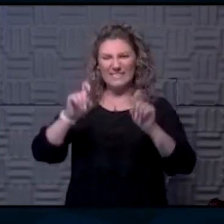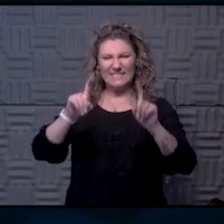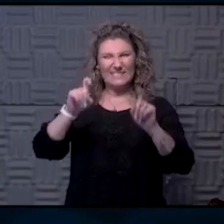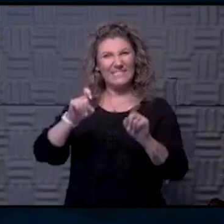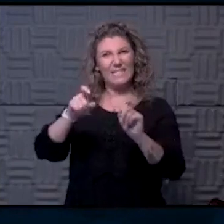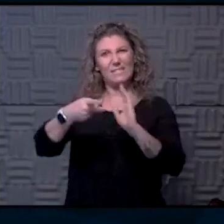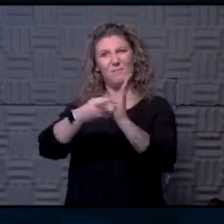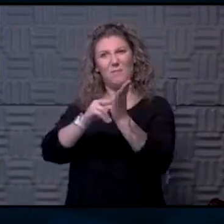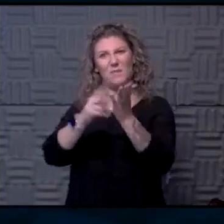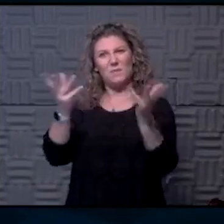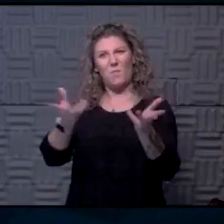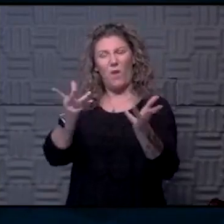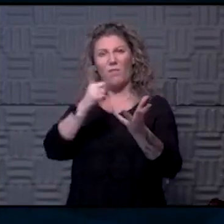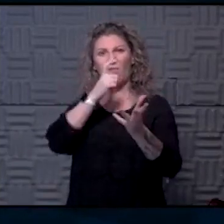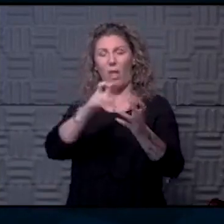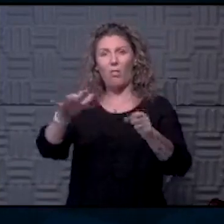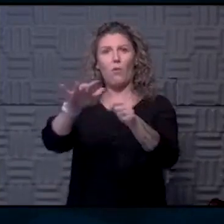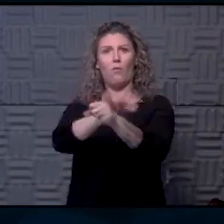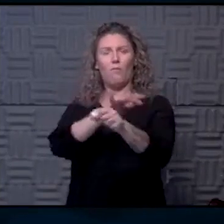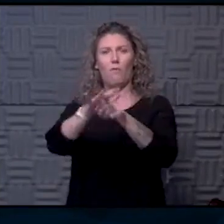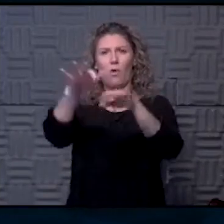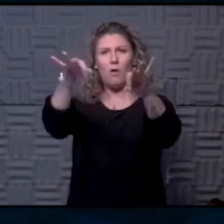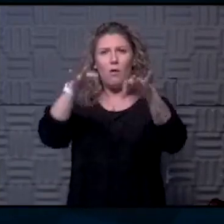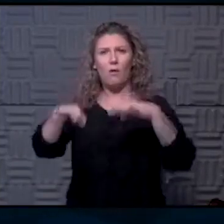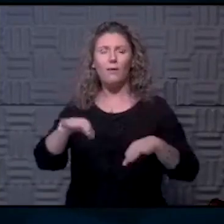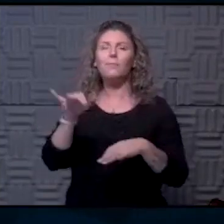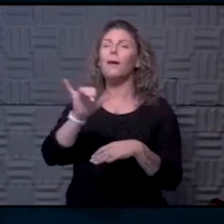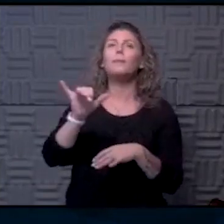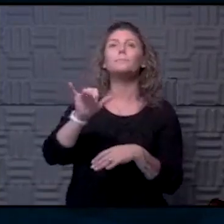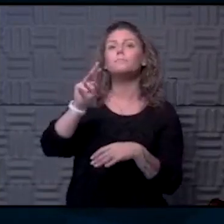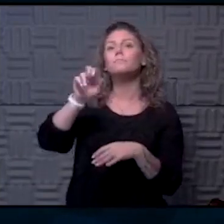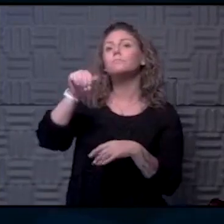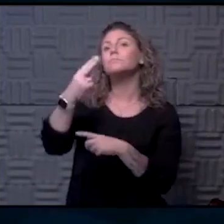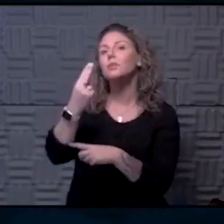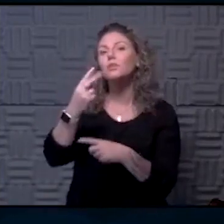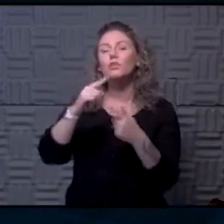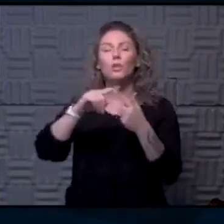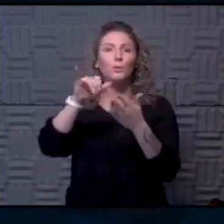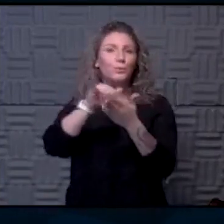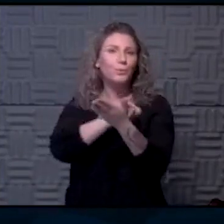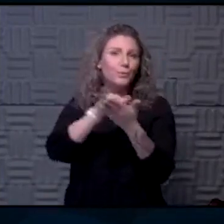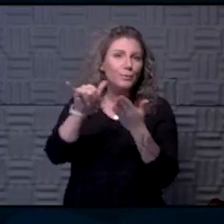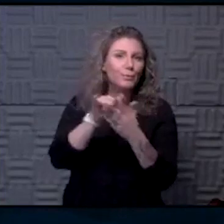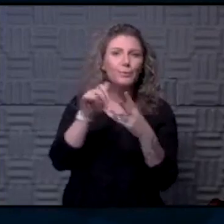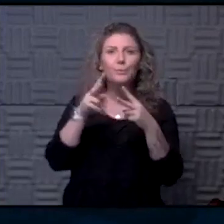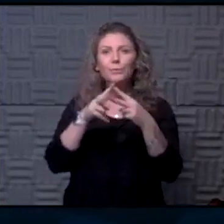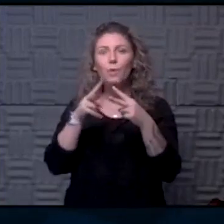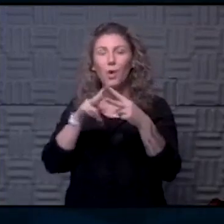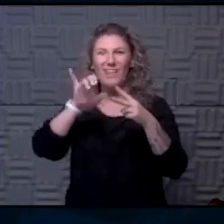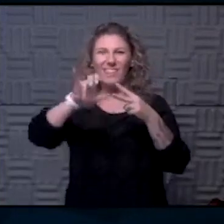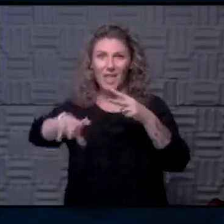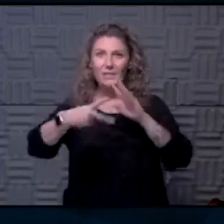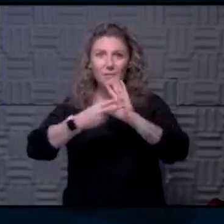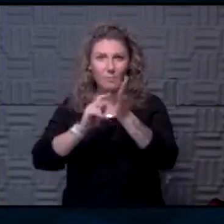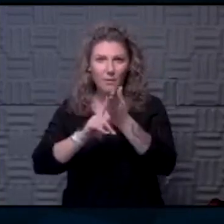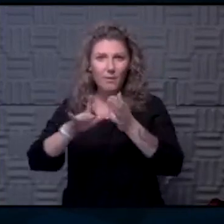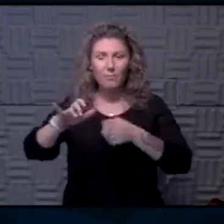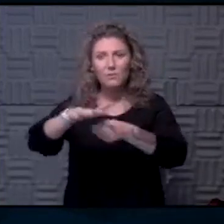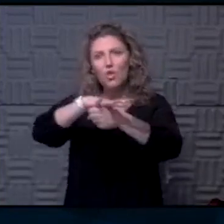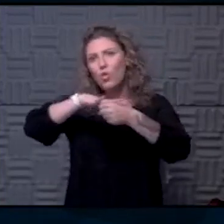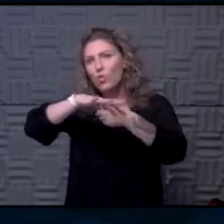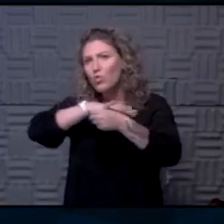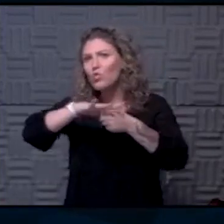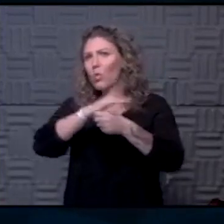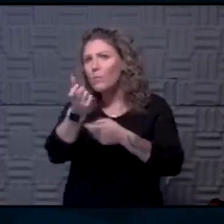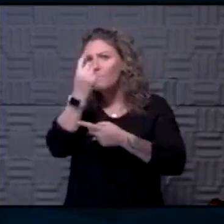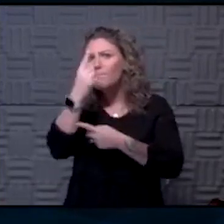telling the whole story in Michigan or in New York, this is what we mean. This is a local look at